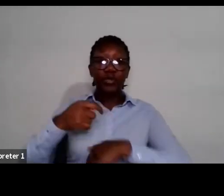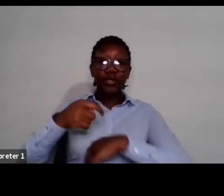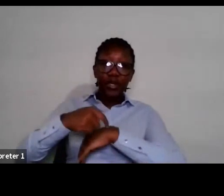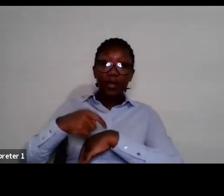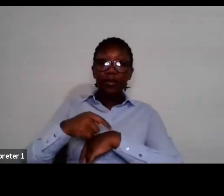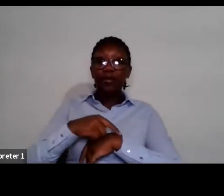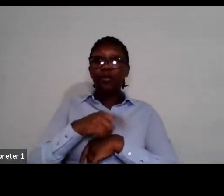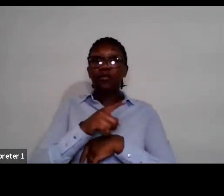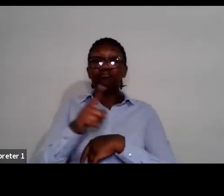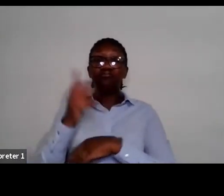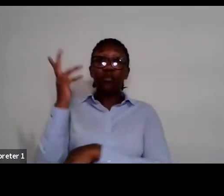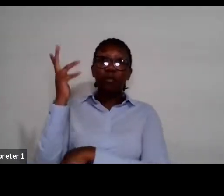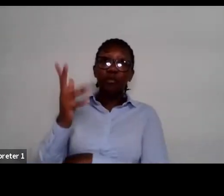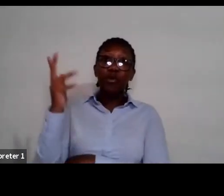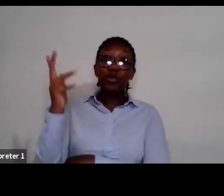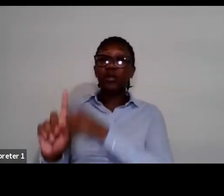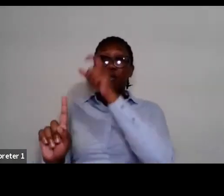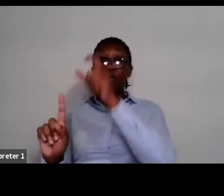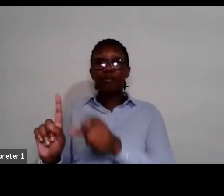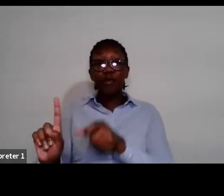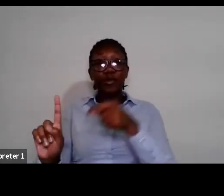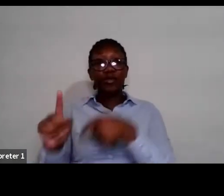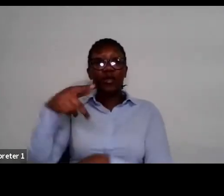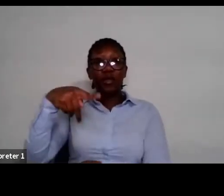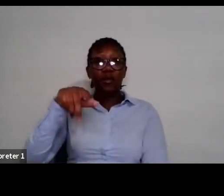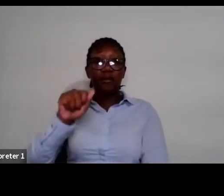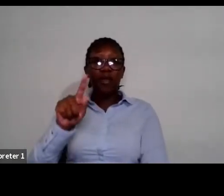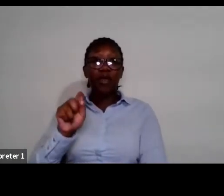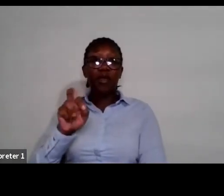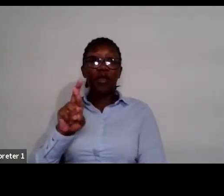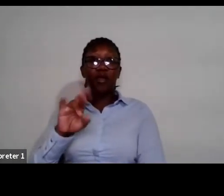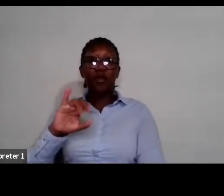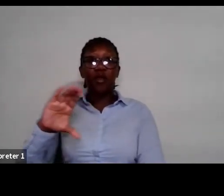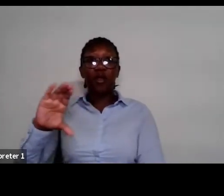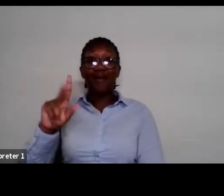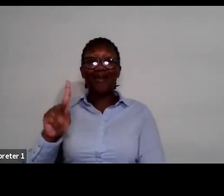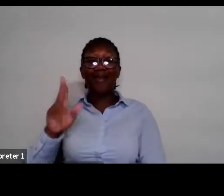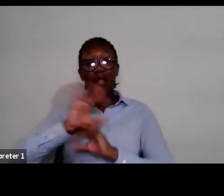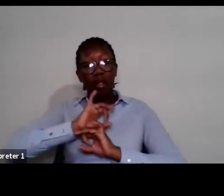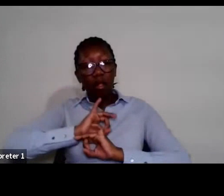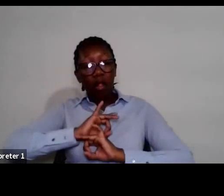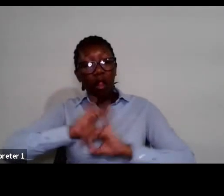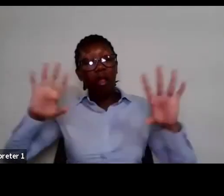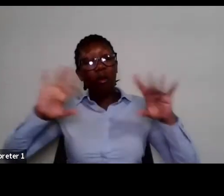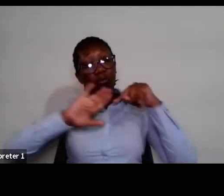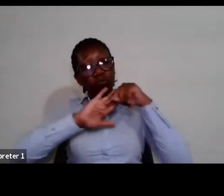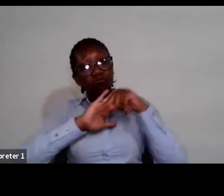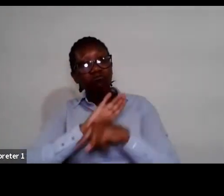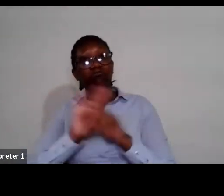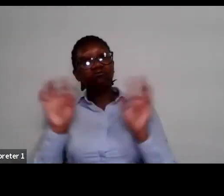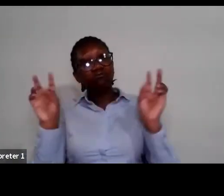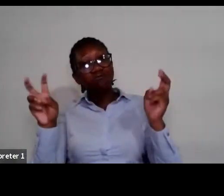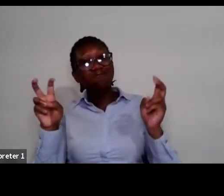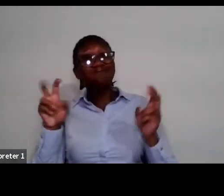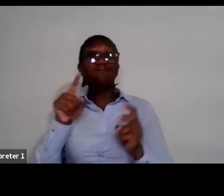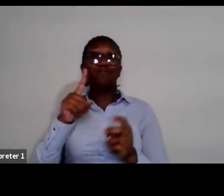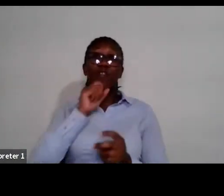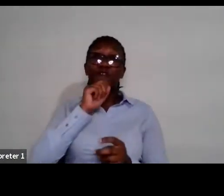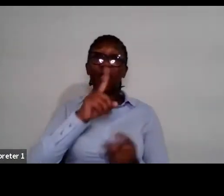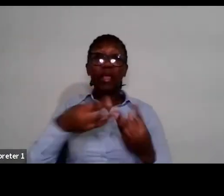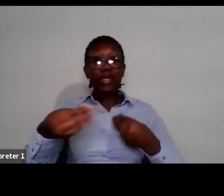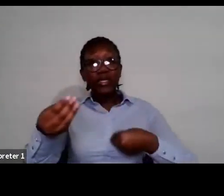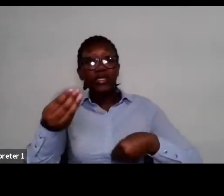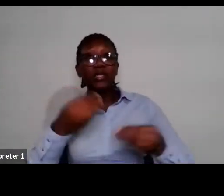our presenter, Patrick Moeng, to give a comprehensive view in terms of how the illicit activities or illicit